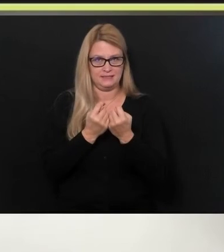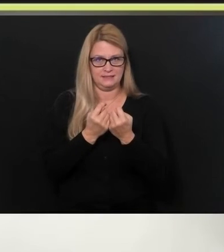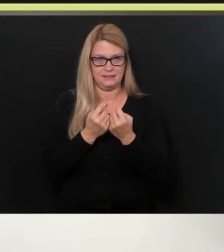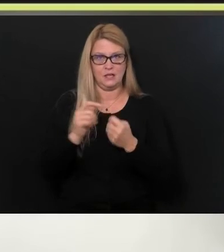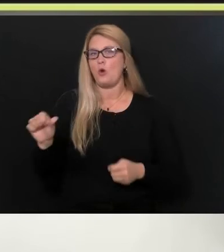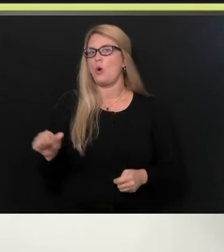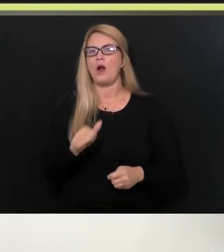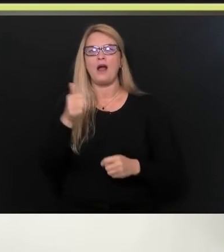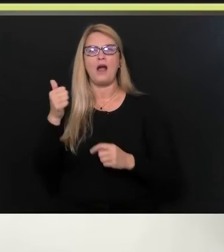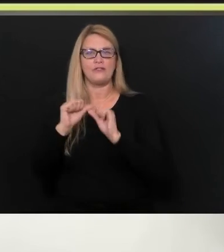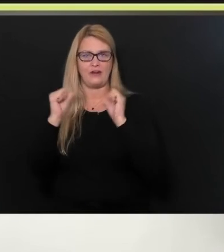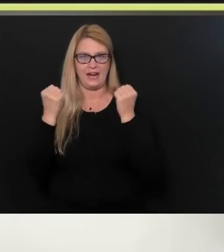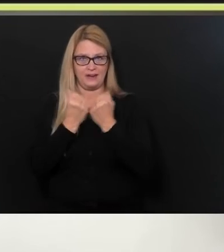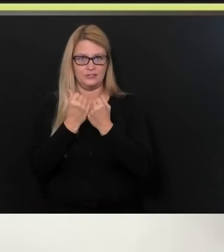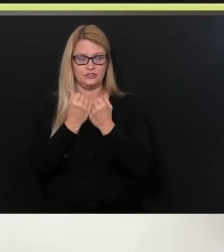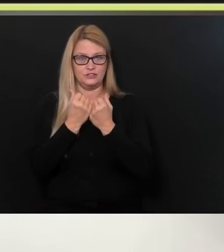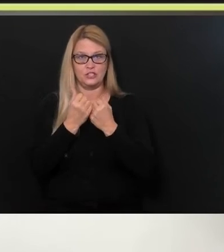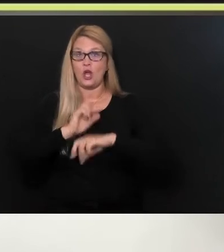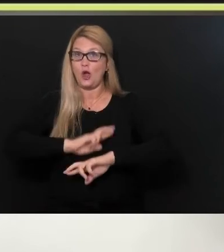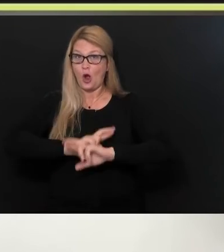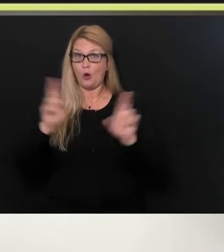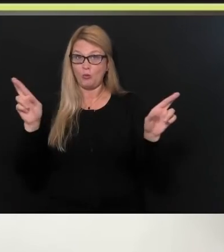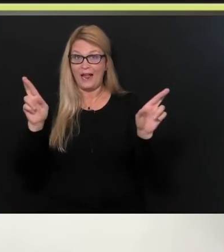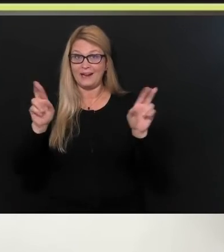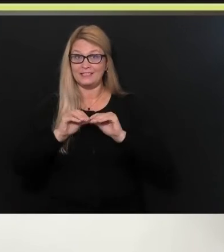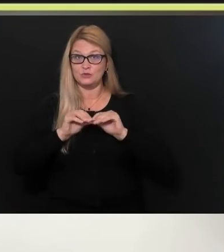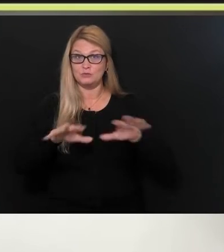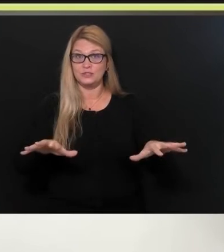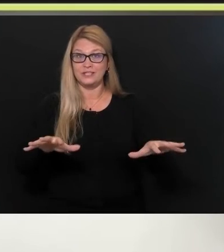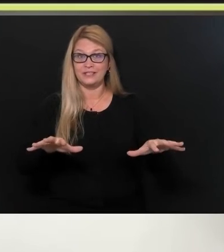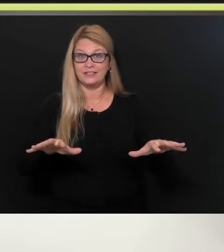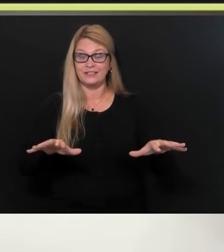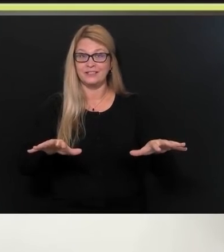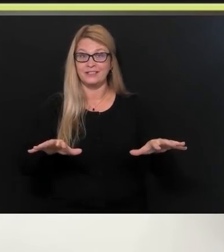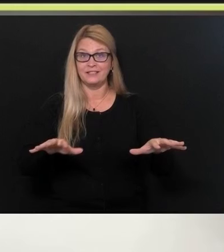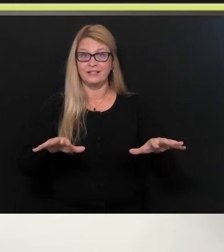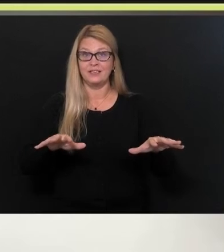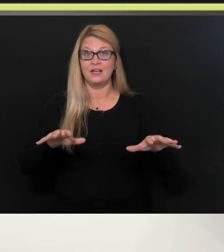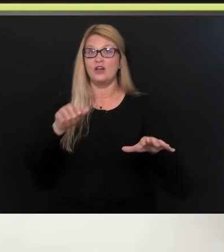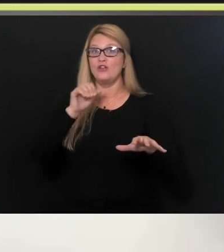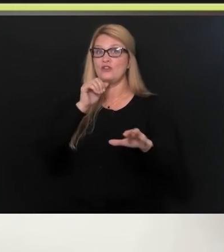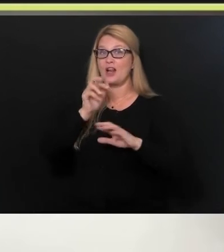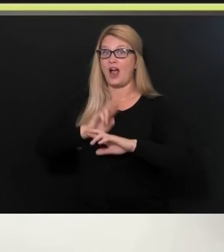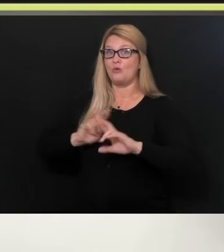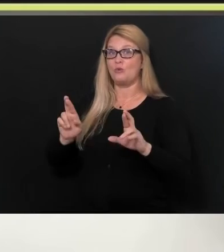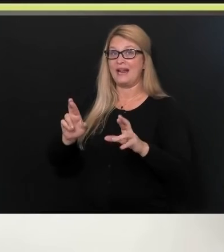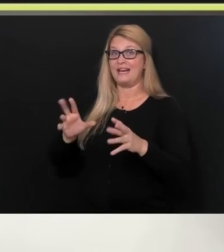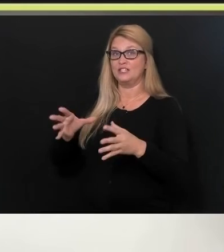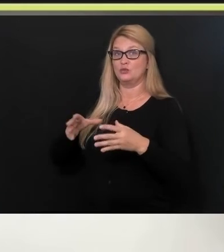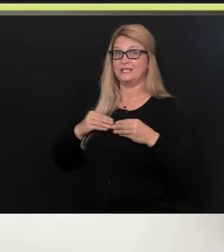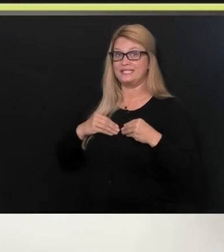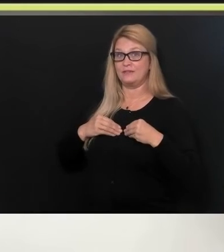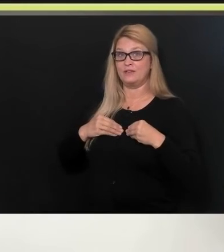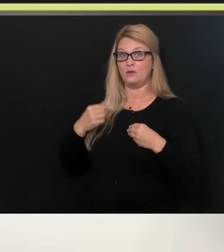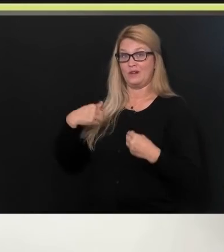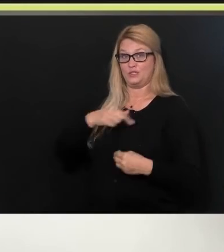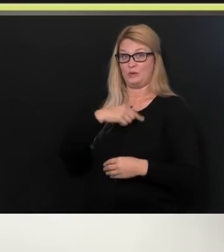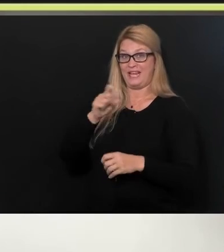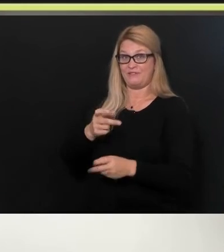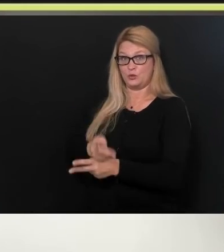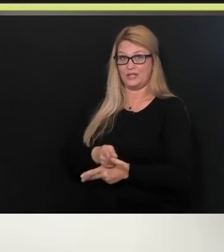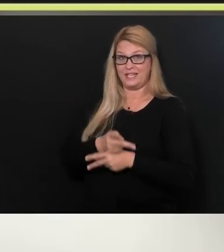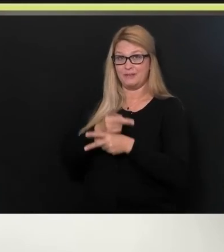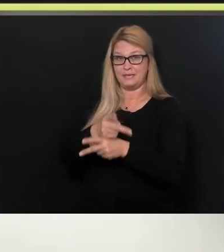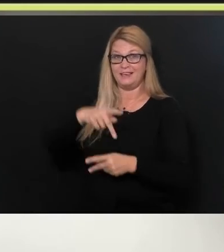that are being prepared to execute that are not ready to receive it. Therefore, we keep it because understand the